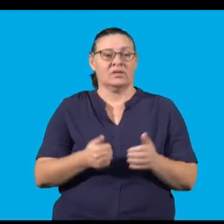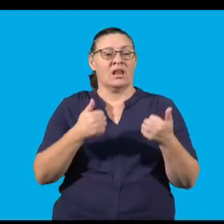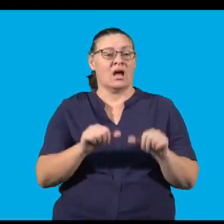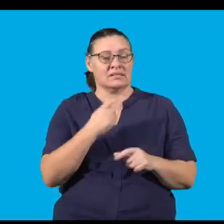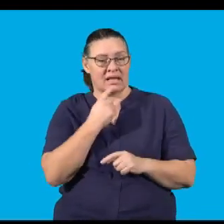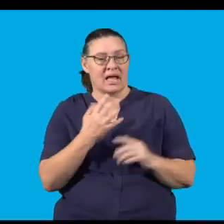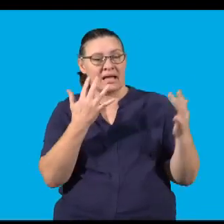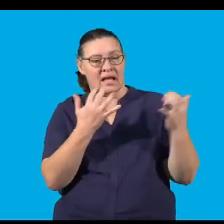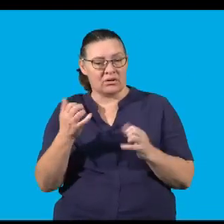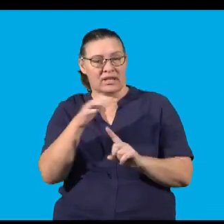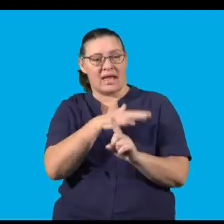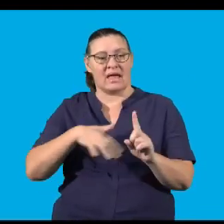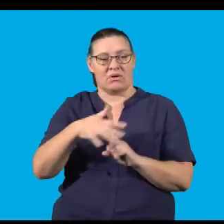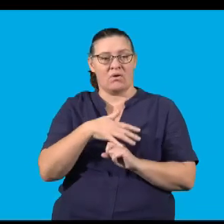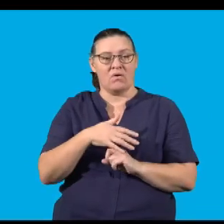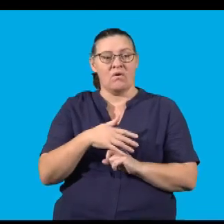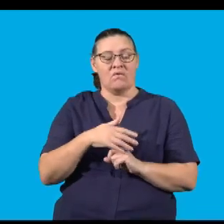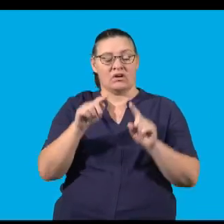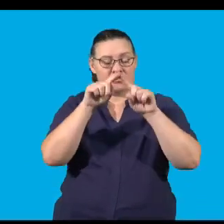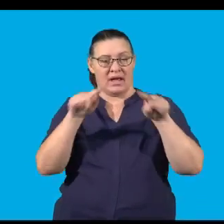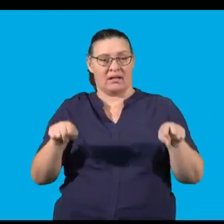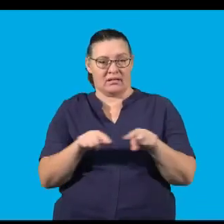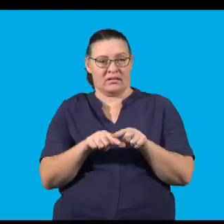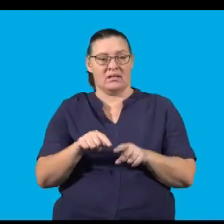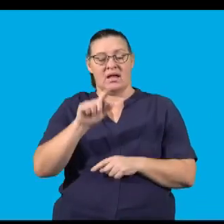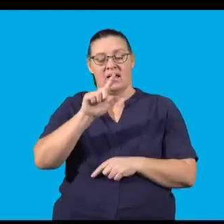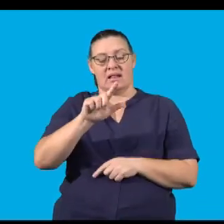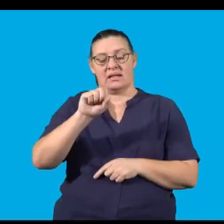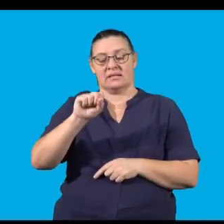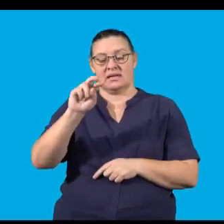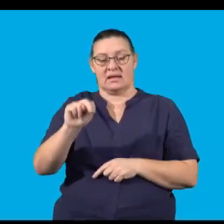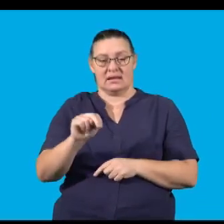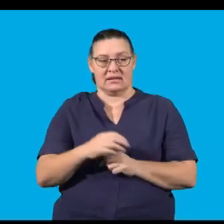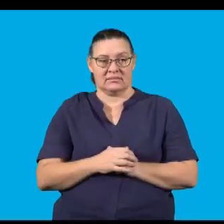says calculate the area of triangle